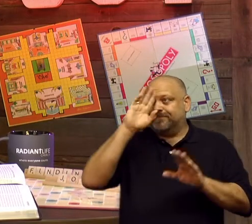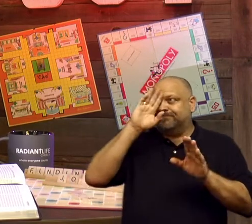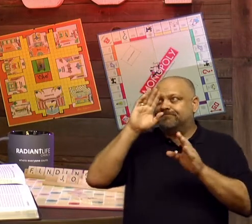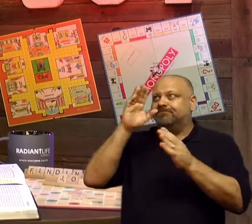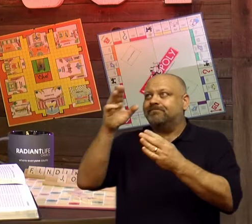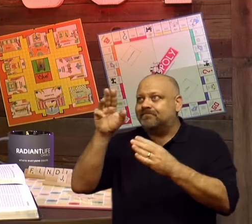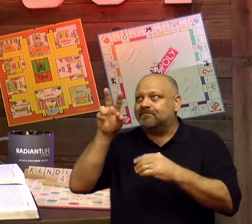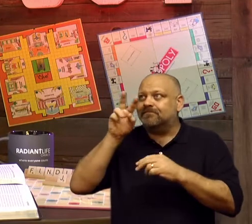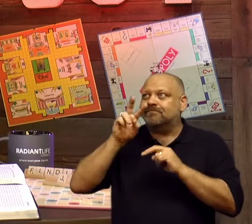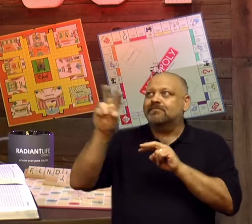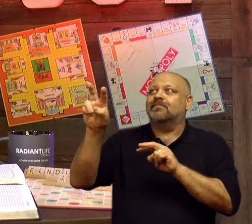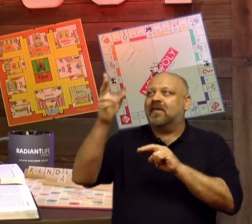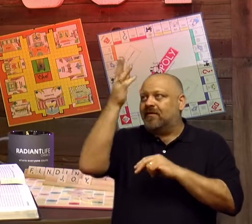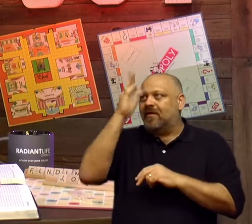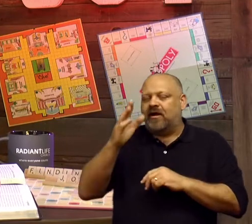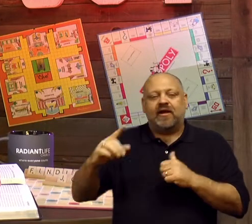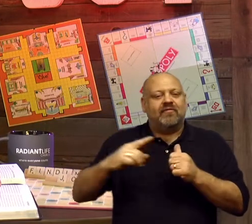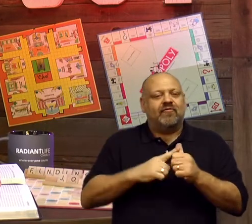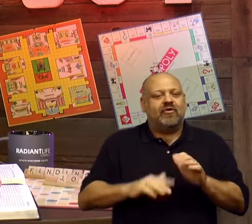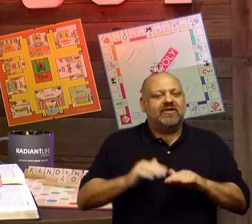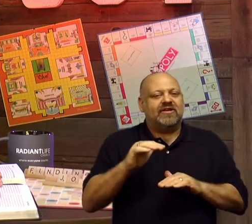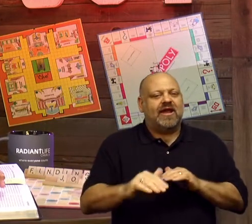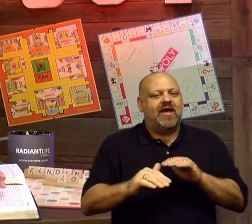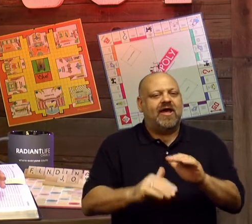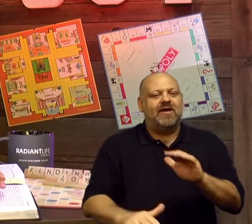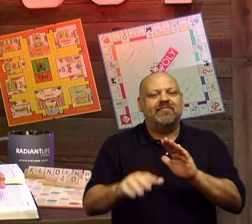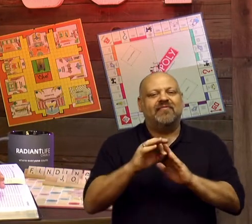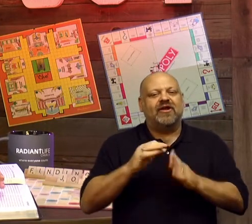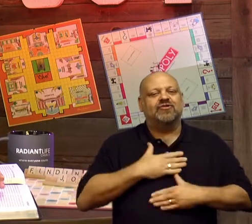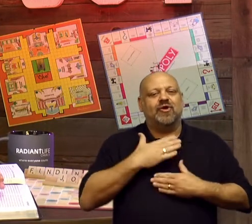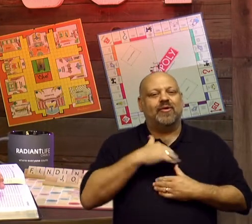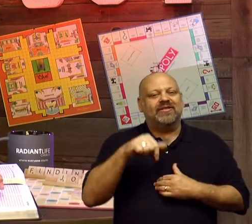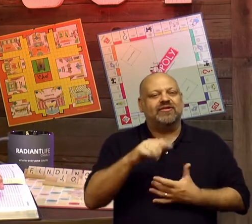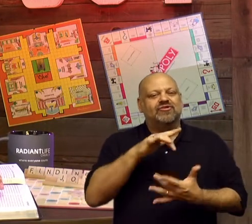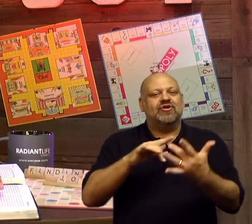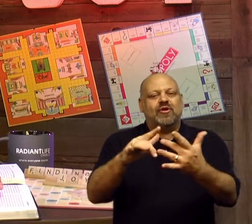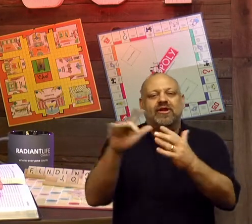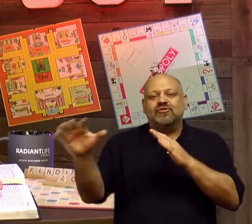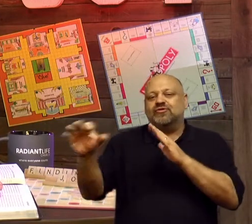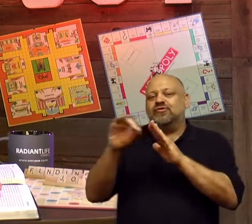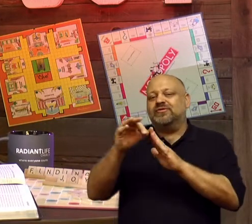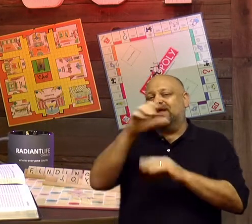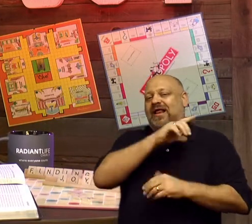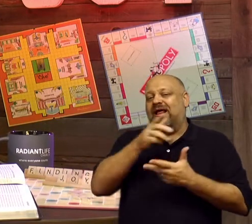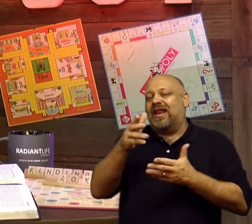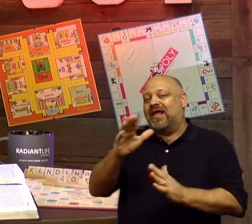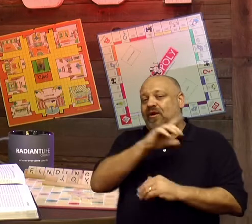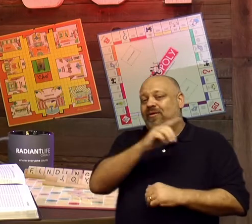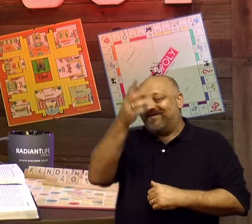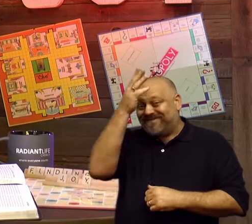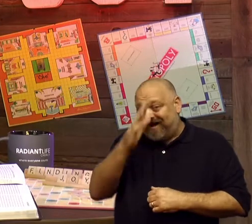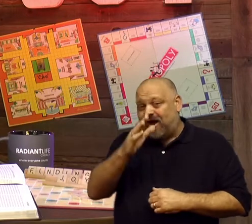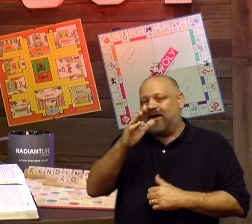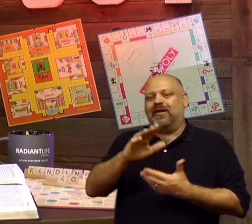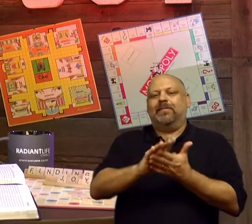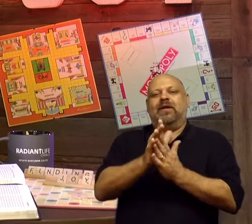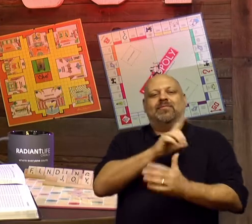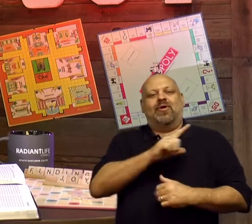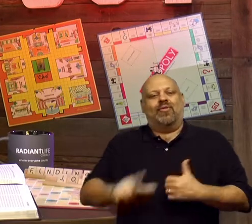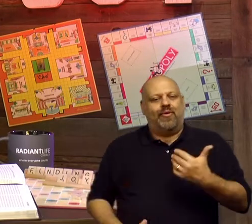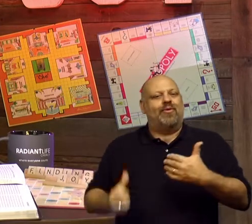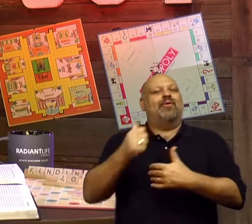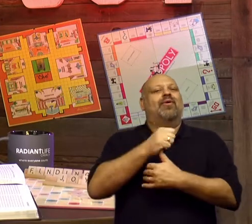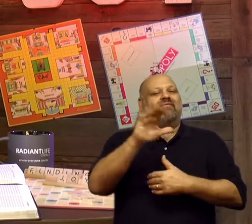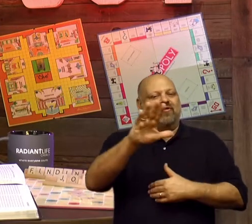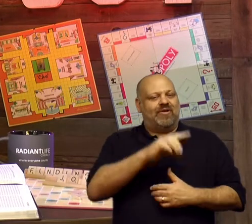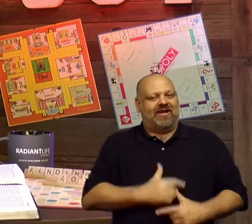on God. The first step in finding joy in this journey is choosing to allow God to be the Lord of your life.